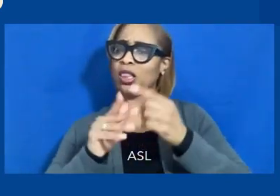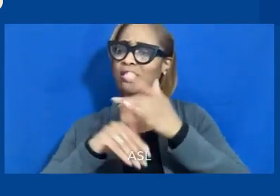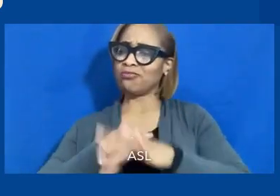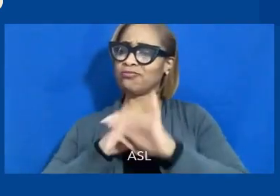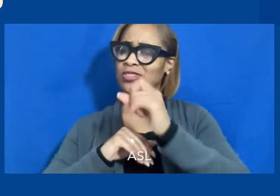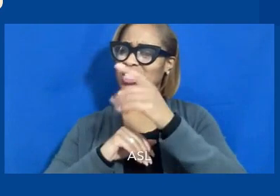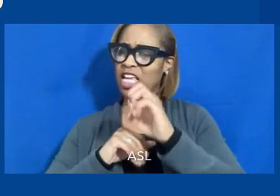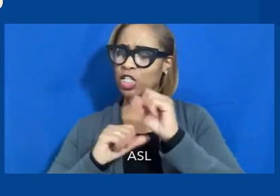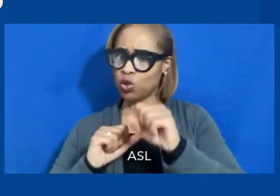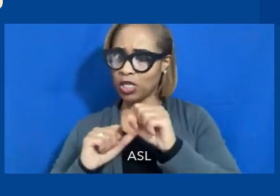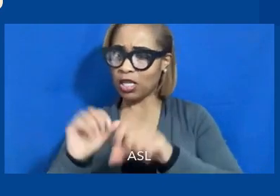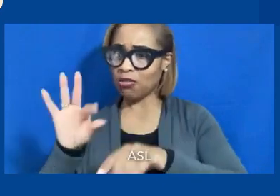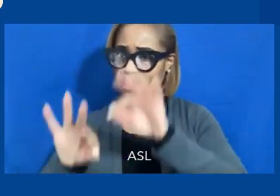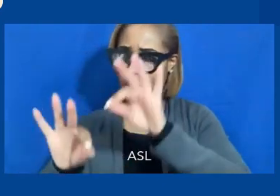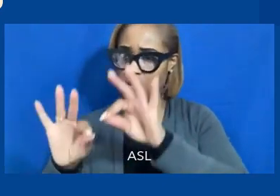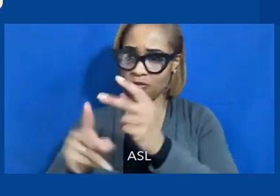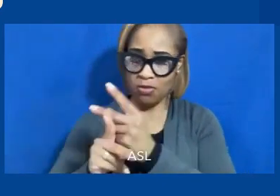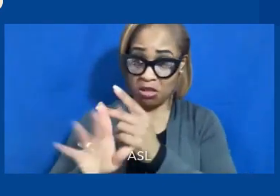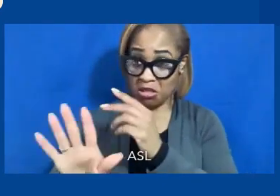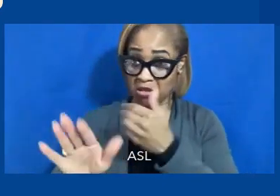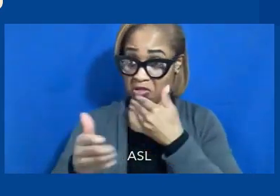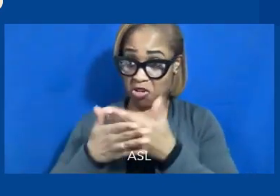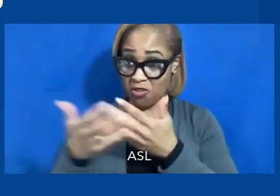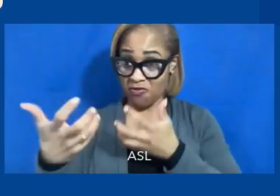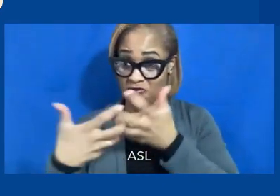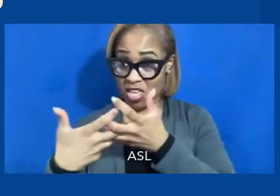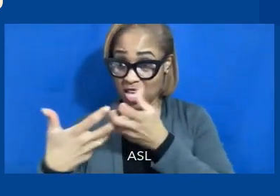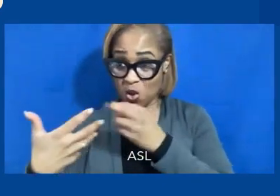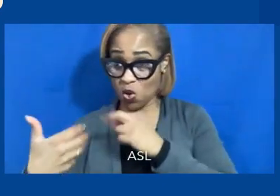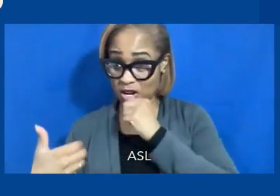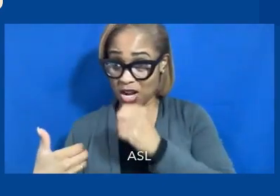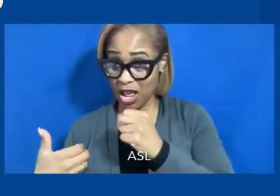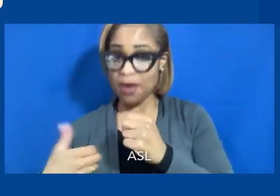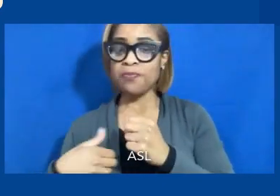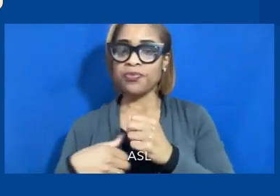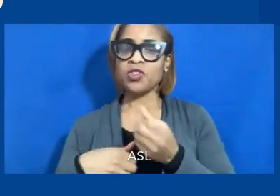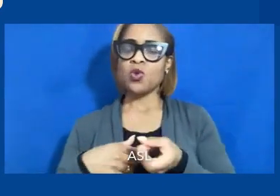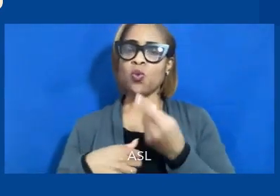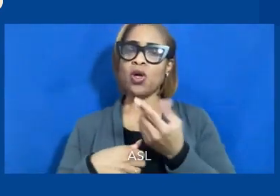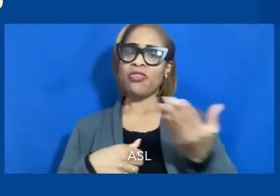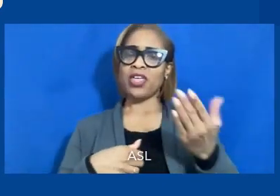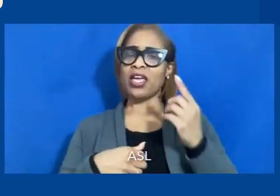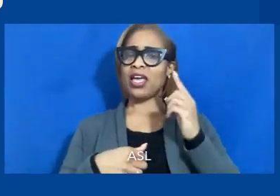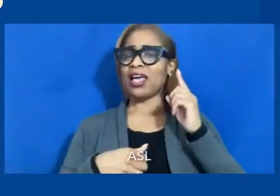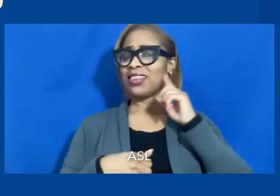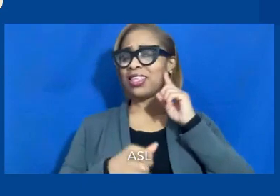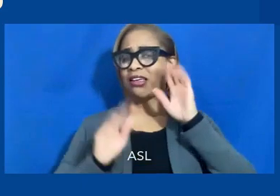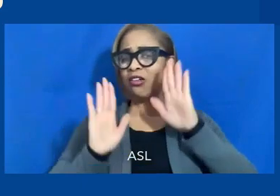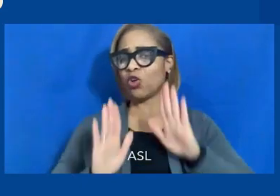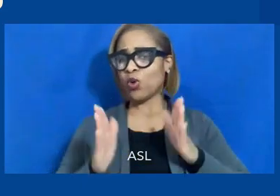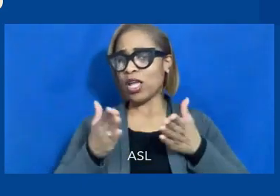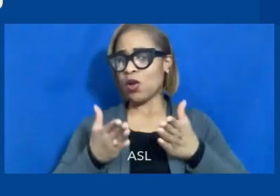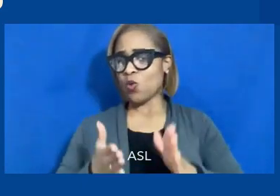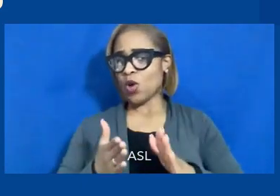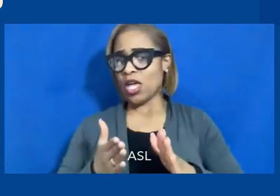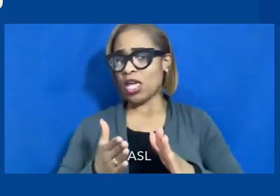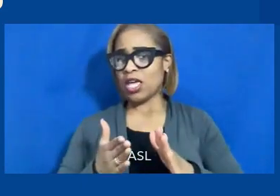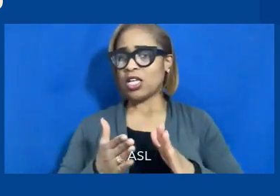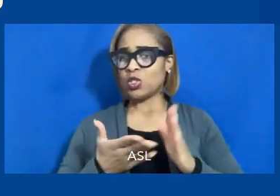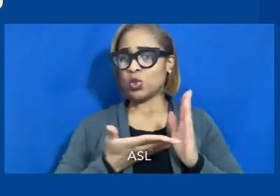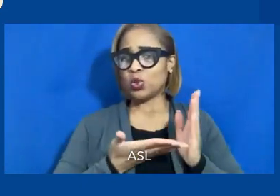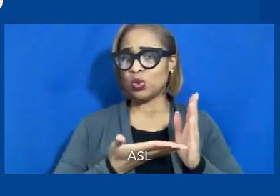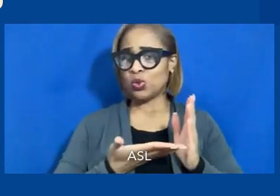whether this is a good fit for you. And one of the things that I think would be a really great way to gather clues